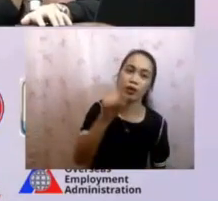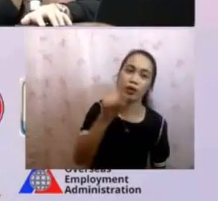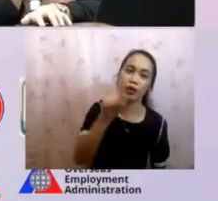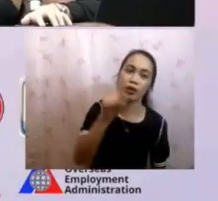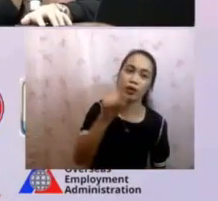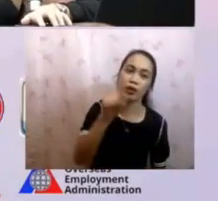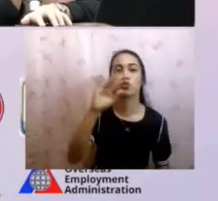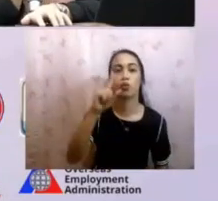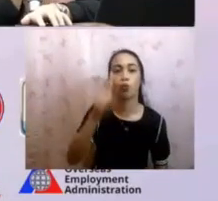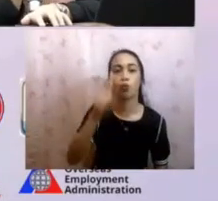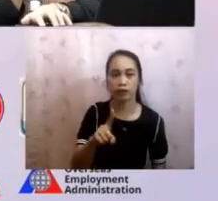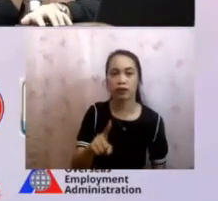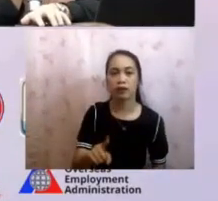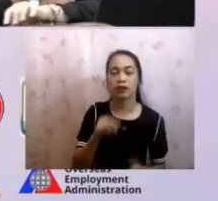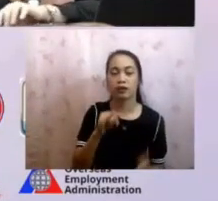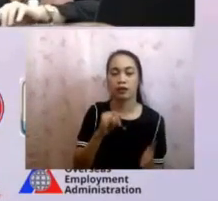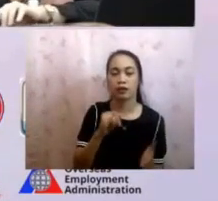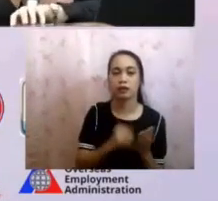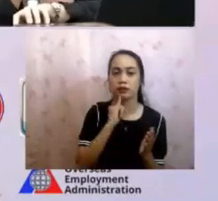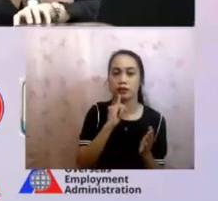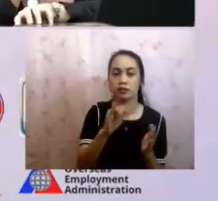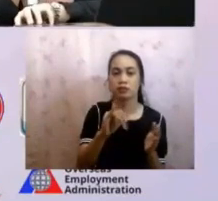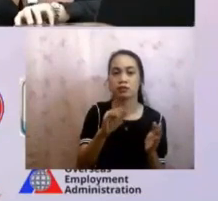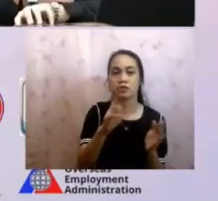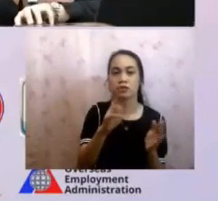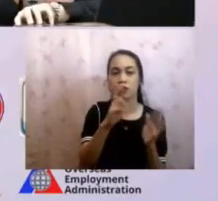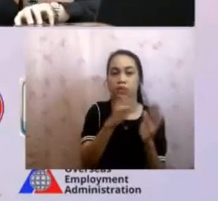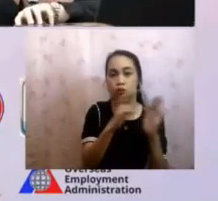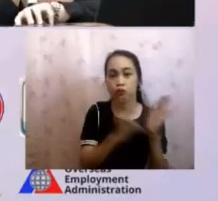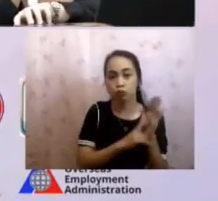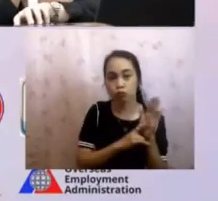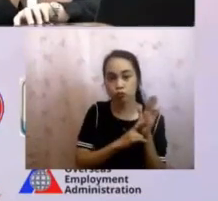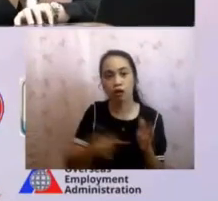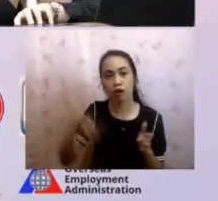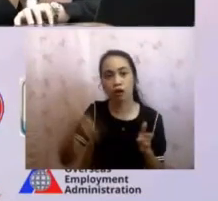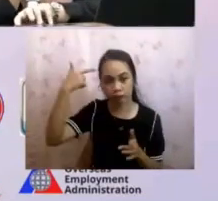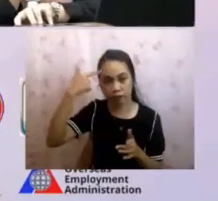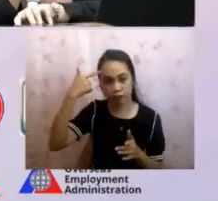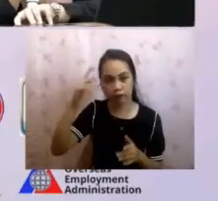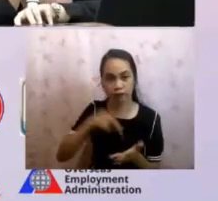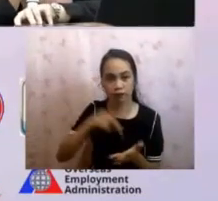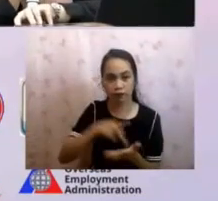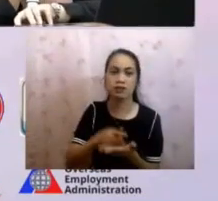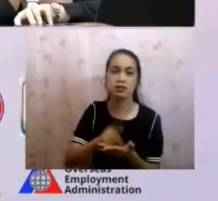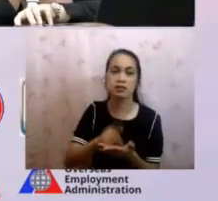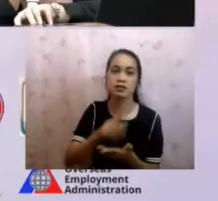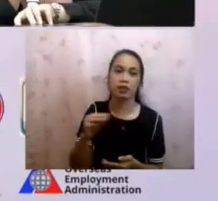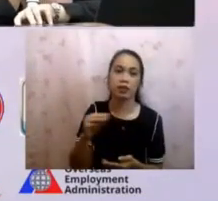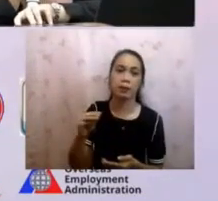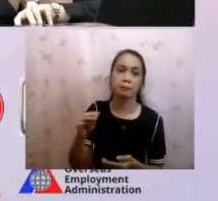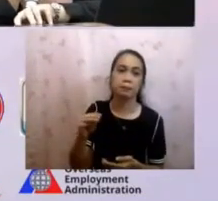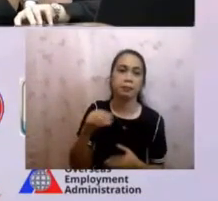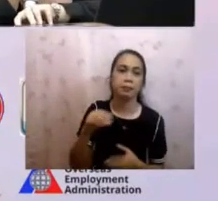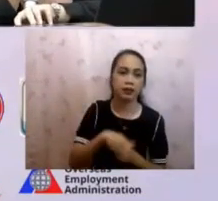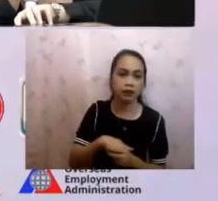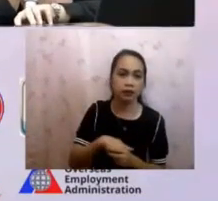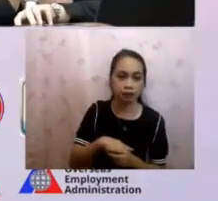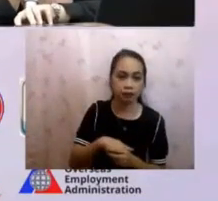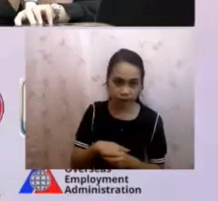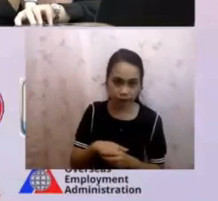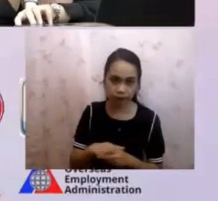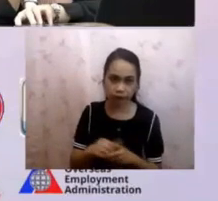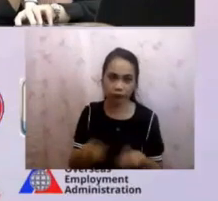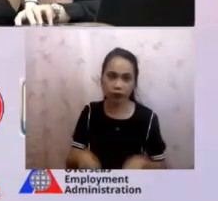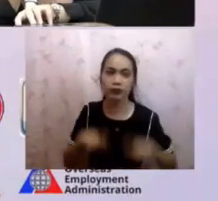11261 na approved ni siya guys pag May 2019 pa lang, bago pa lang sa atong current President Duterte. So this is an